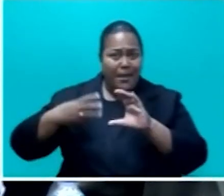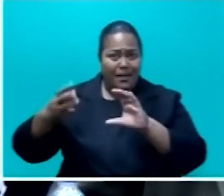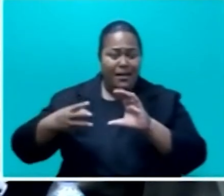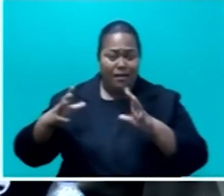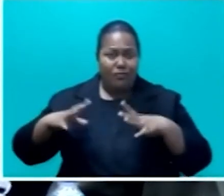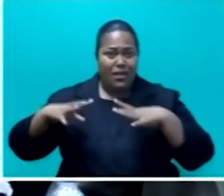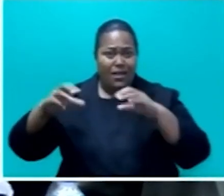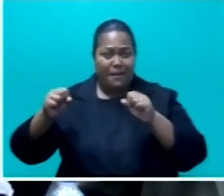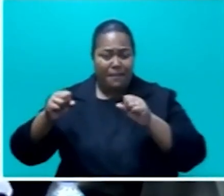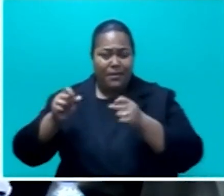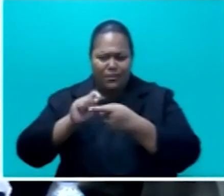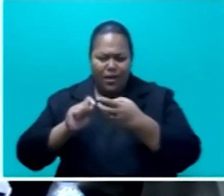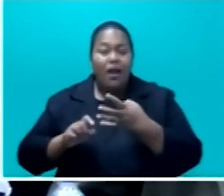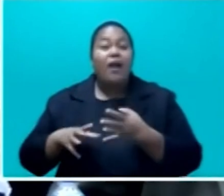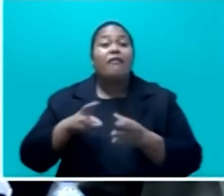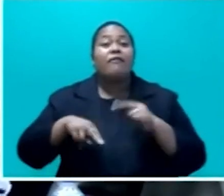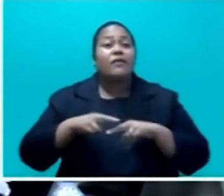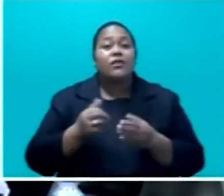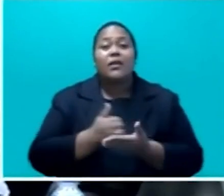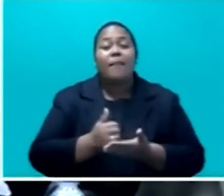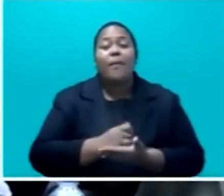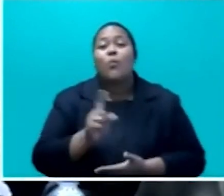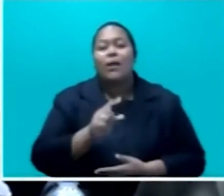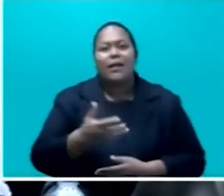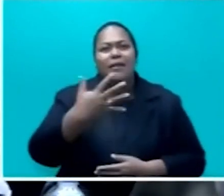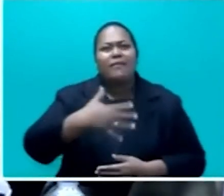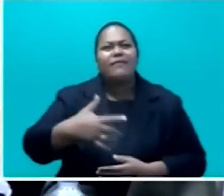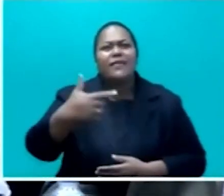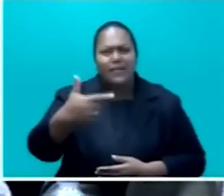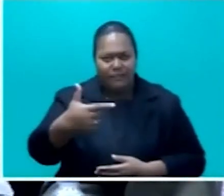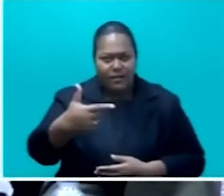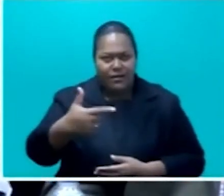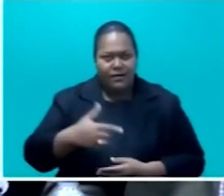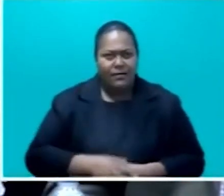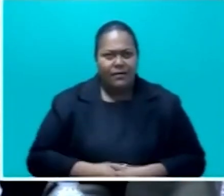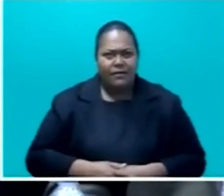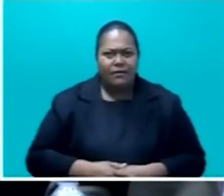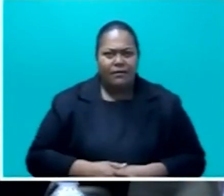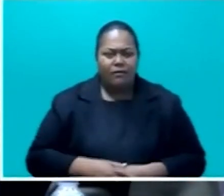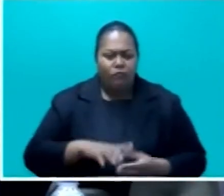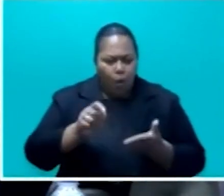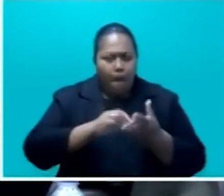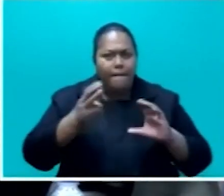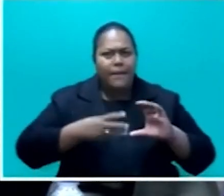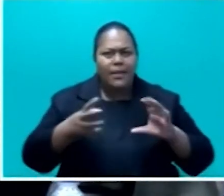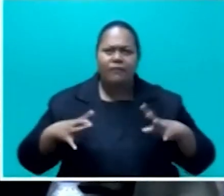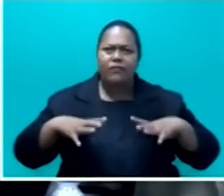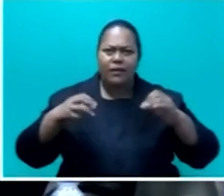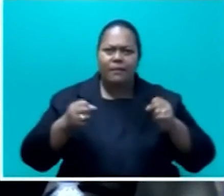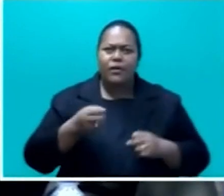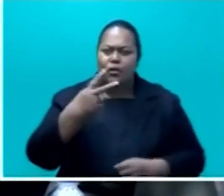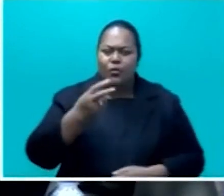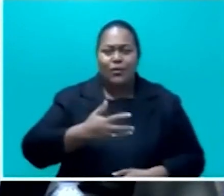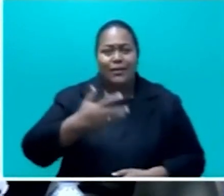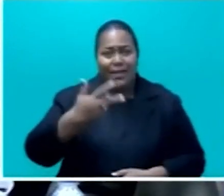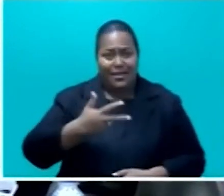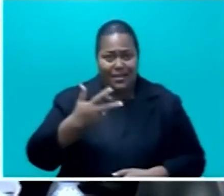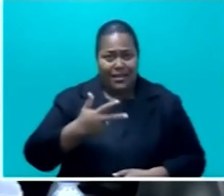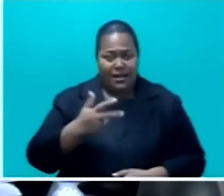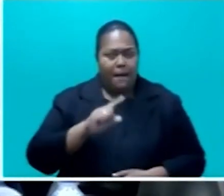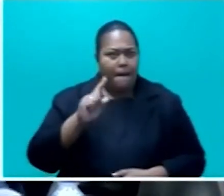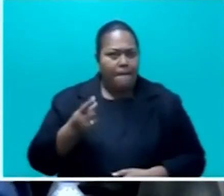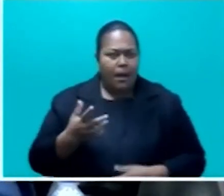was ranked 57 out of the 180 countries for press freedom in 2018, but fell